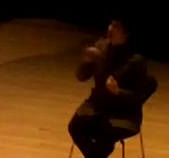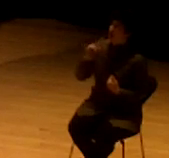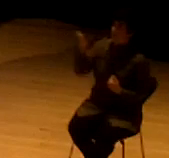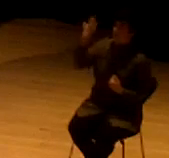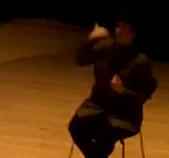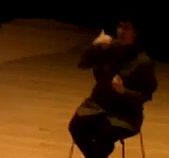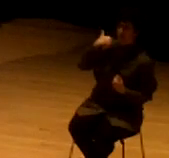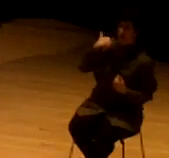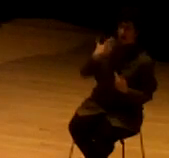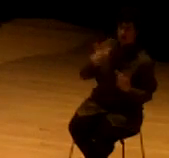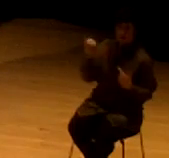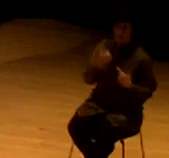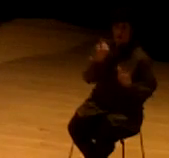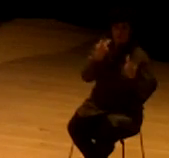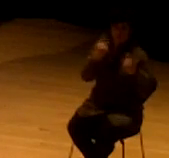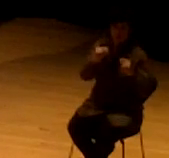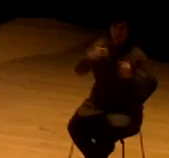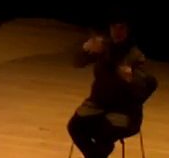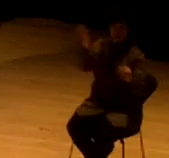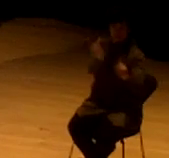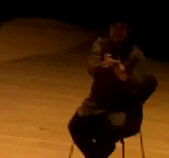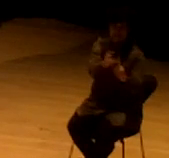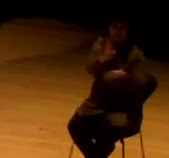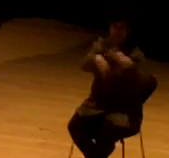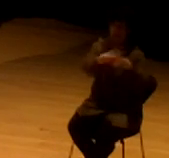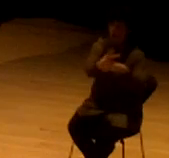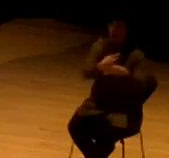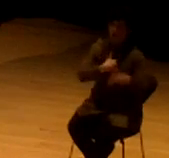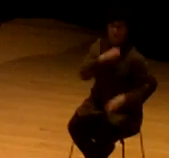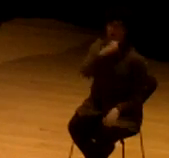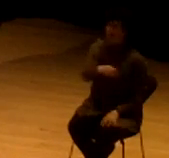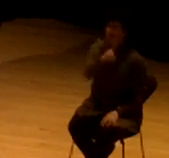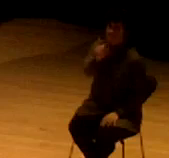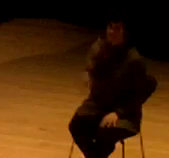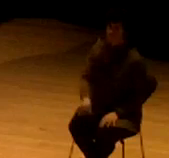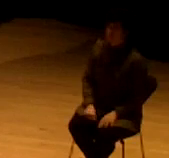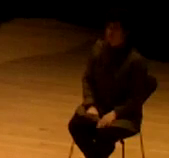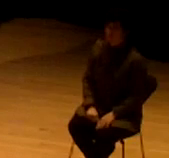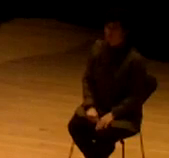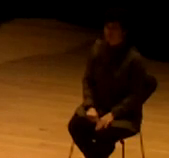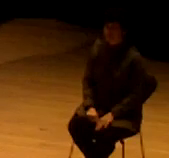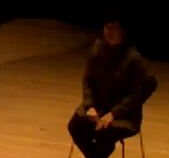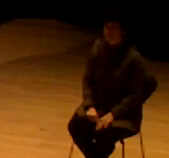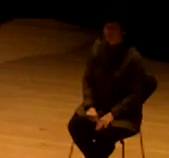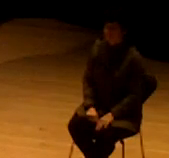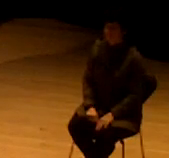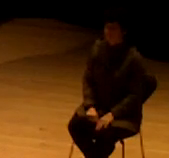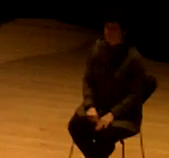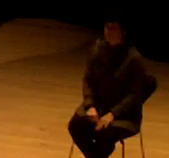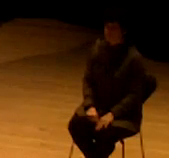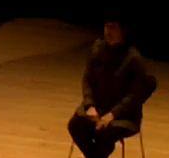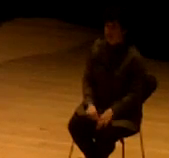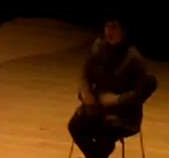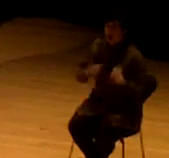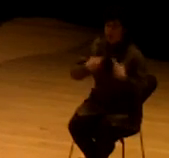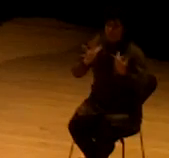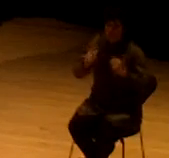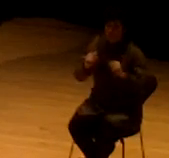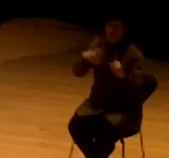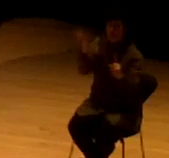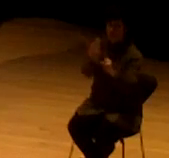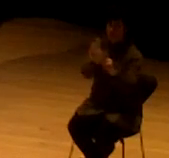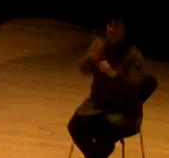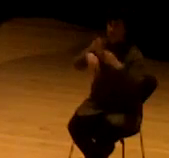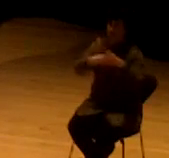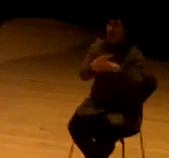that you're not disabled as you move through, you know, your day, which is completely self-delusional, right? But